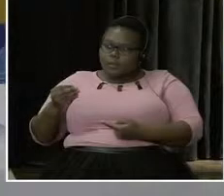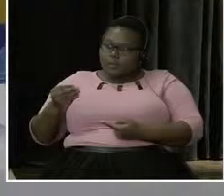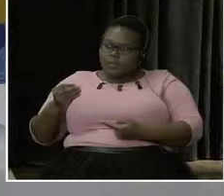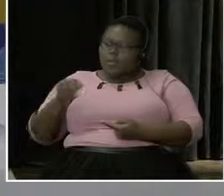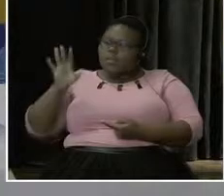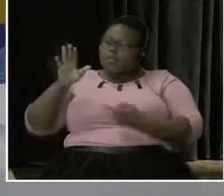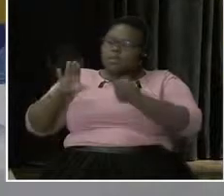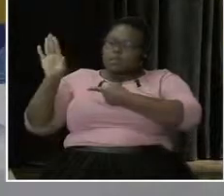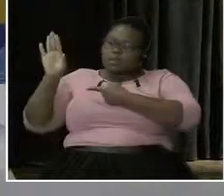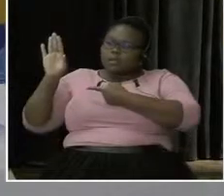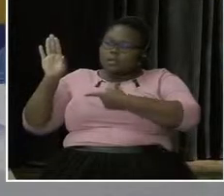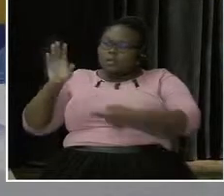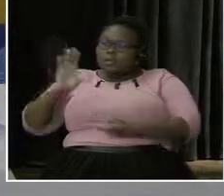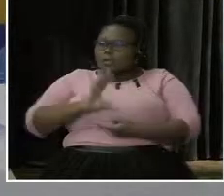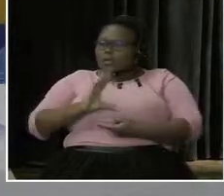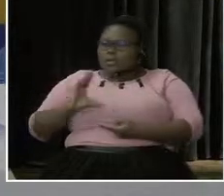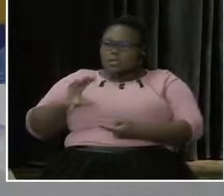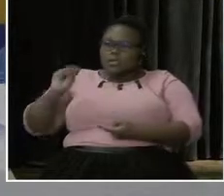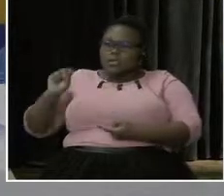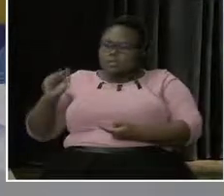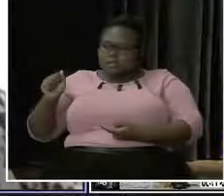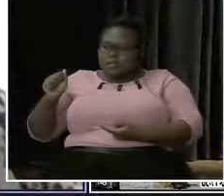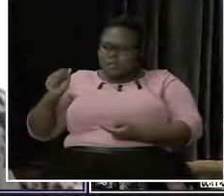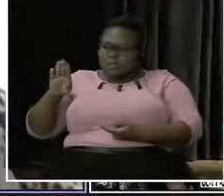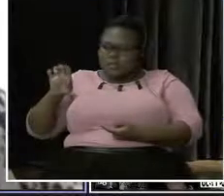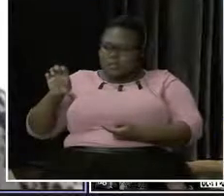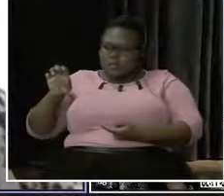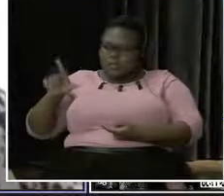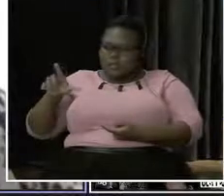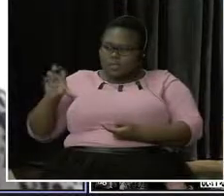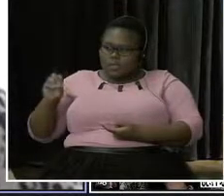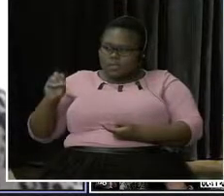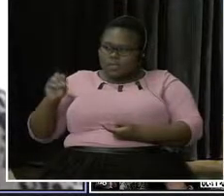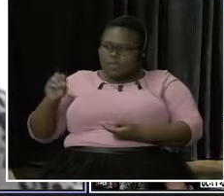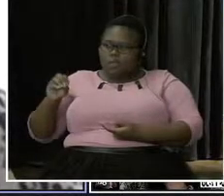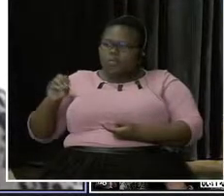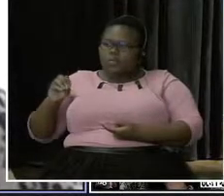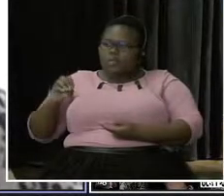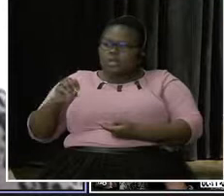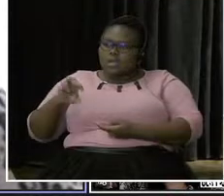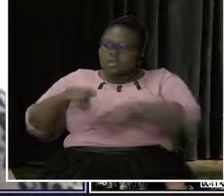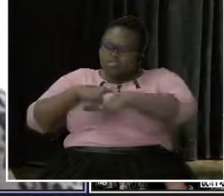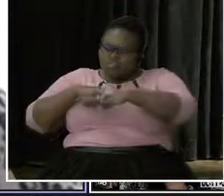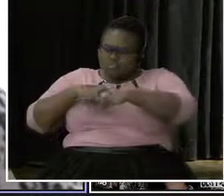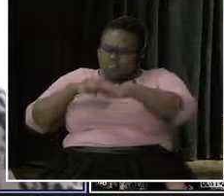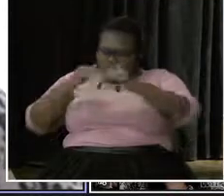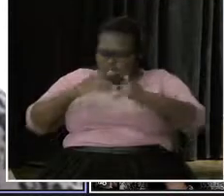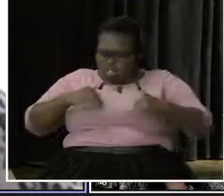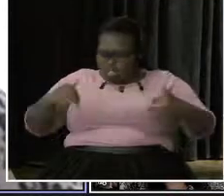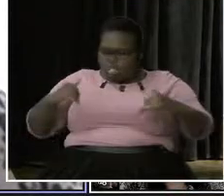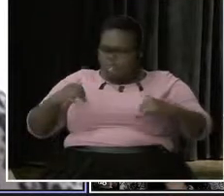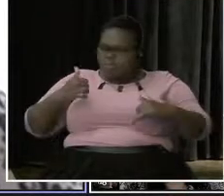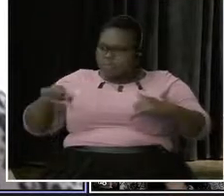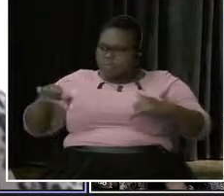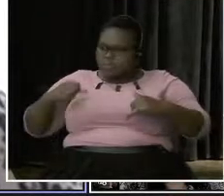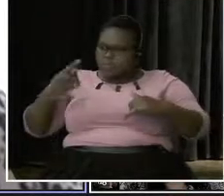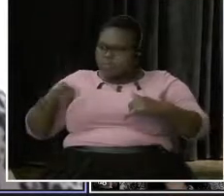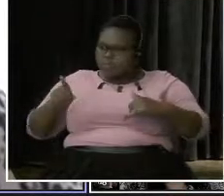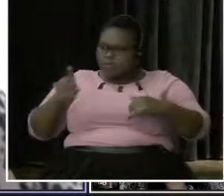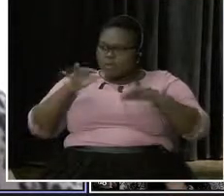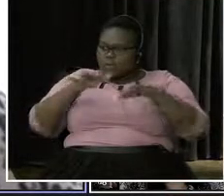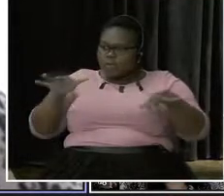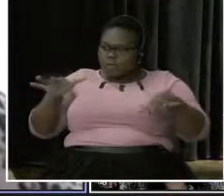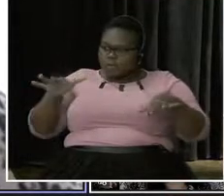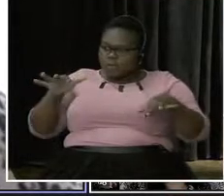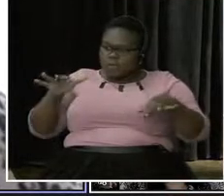Speaker, Councillor Sabelo is saying that Councillor Govender is racially polarizing the municipality or the people of eThekwini